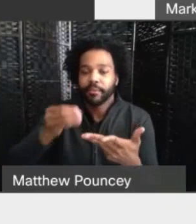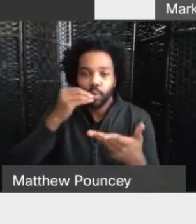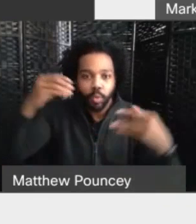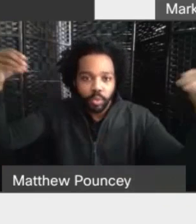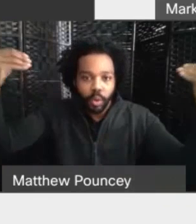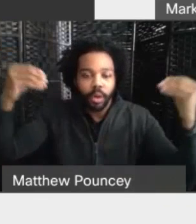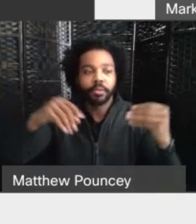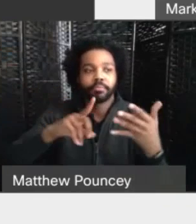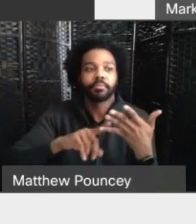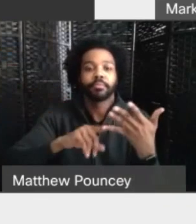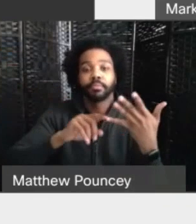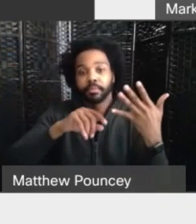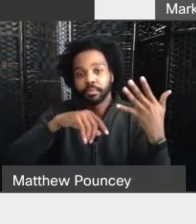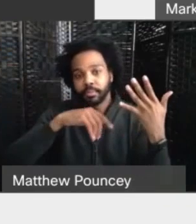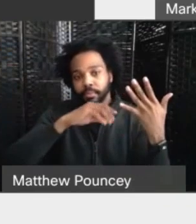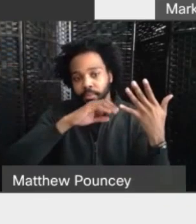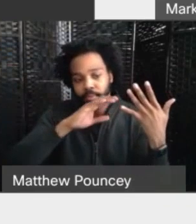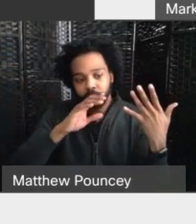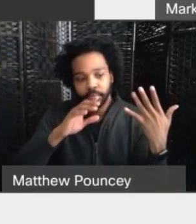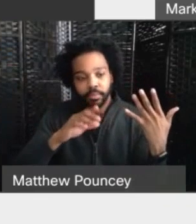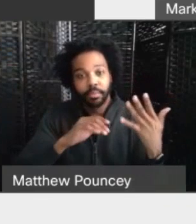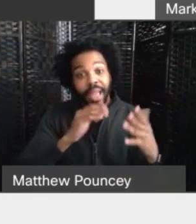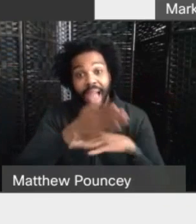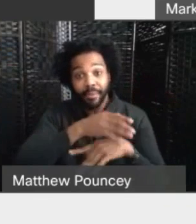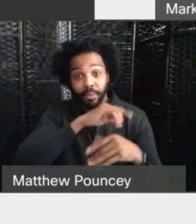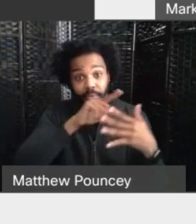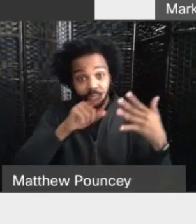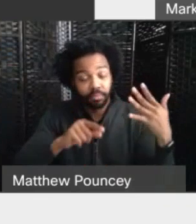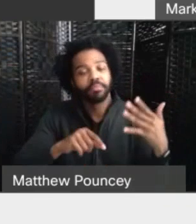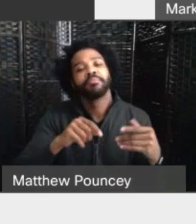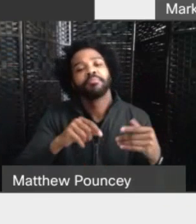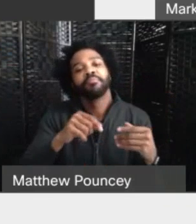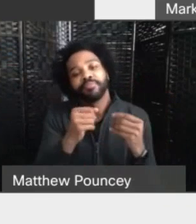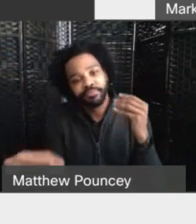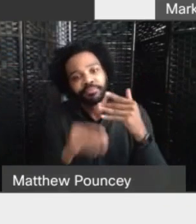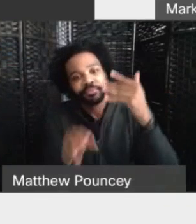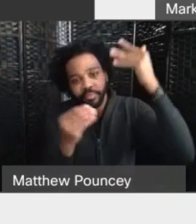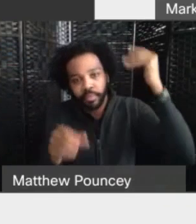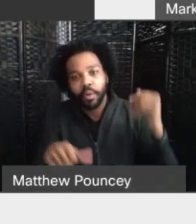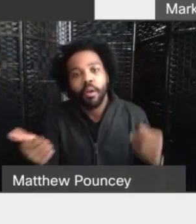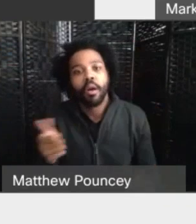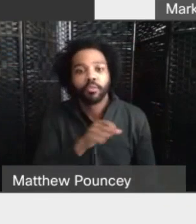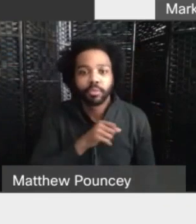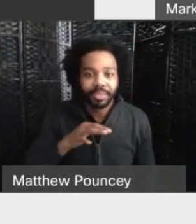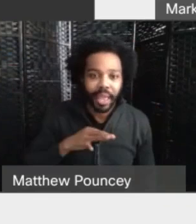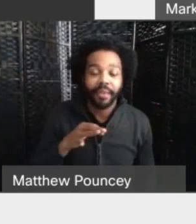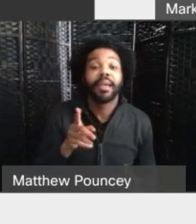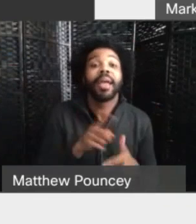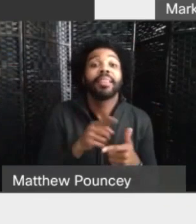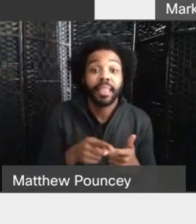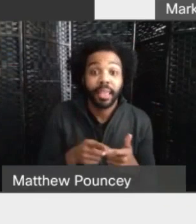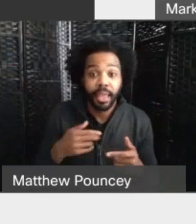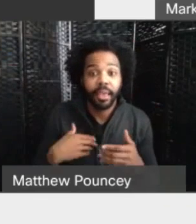And then beyond that, it would be a number of other staff. And then Group